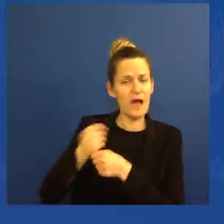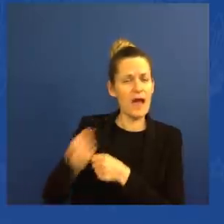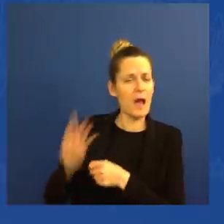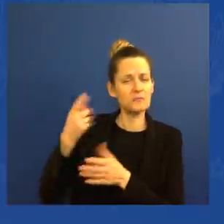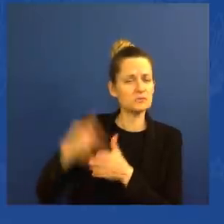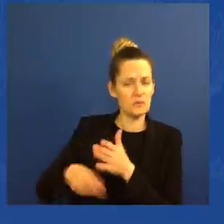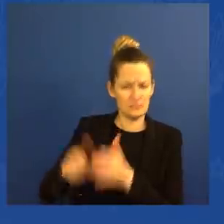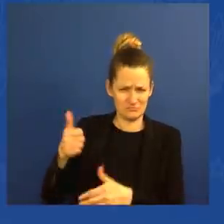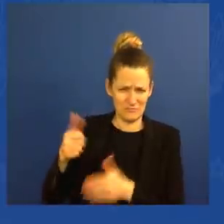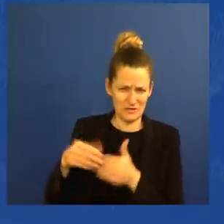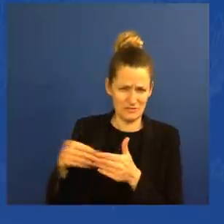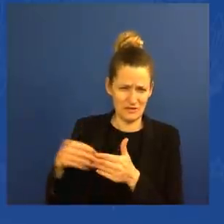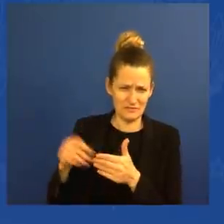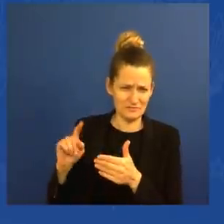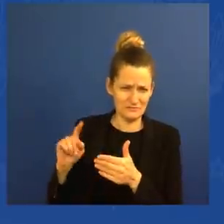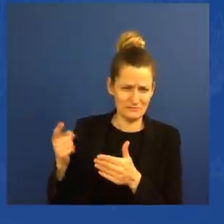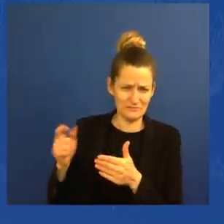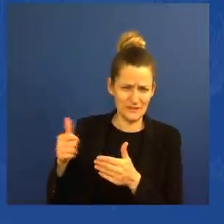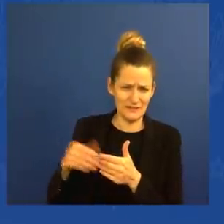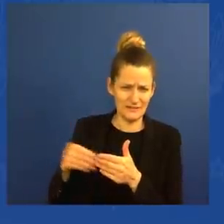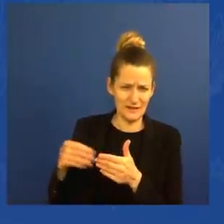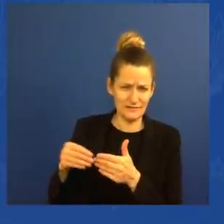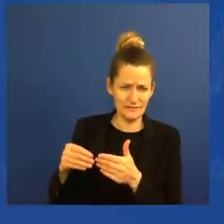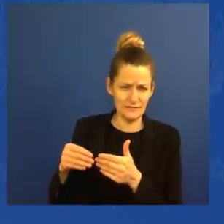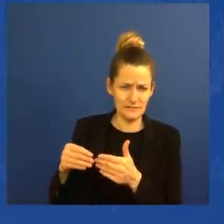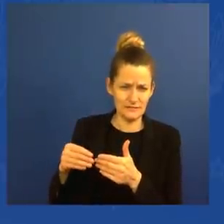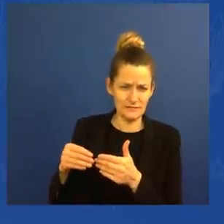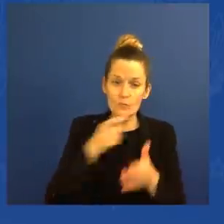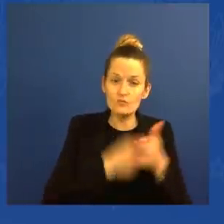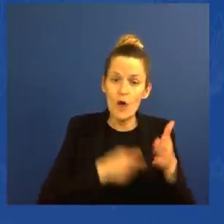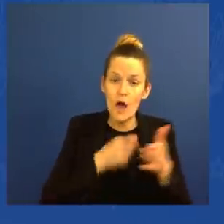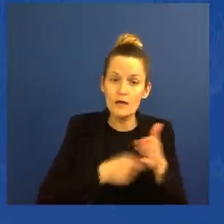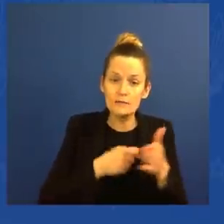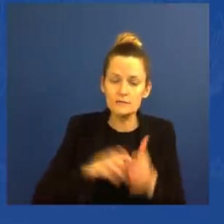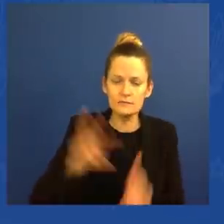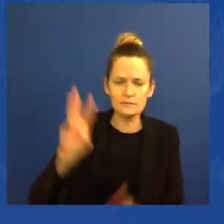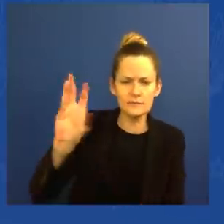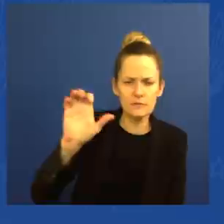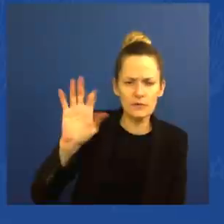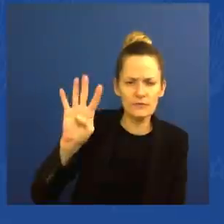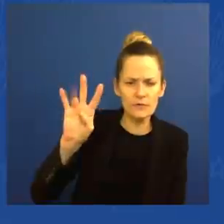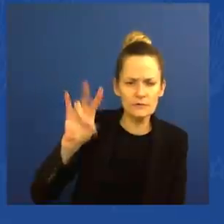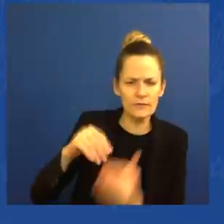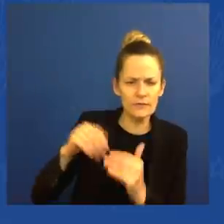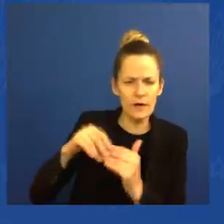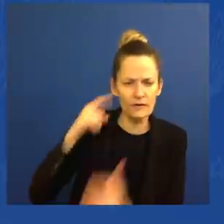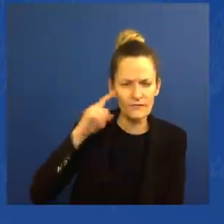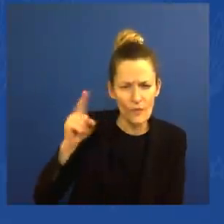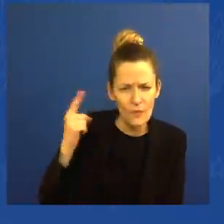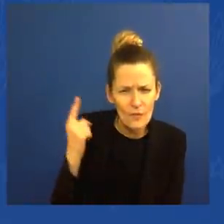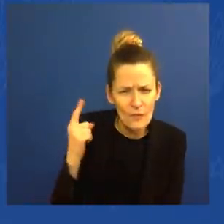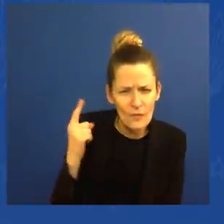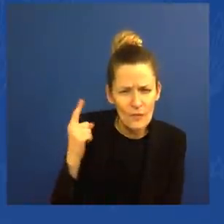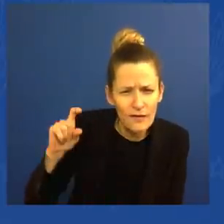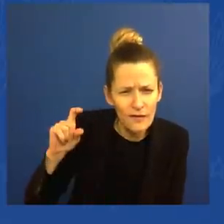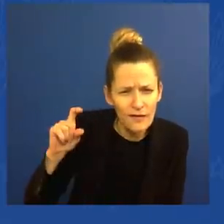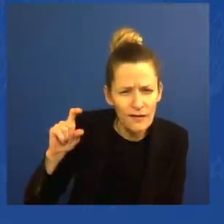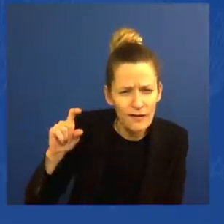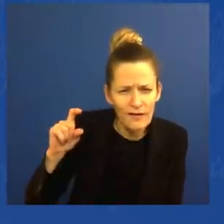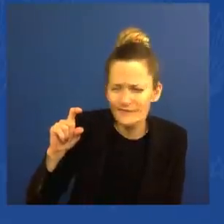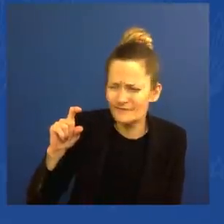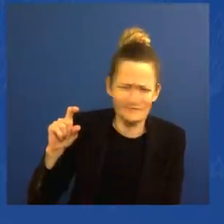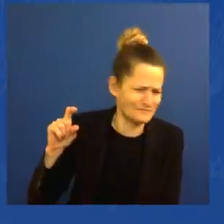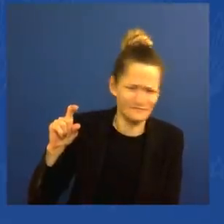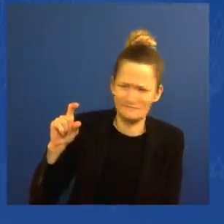$647 a month, up to $1,000. Not going to happen on my watch. No one's going to be able to charge more